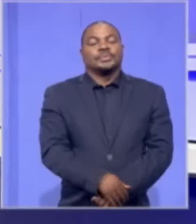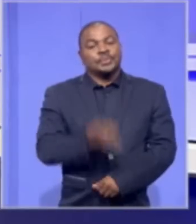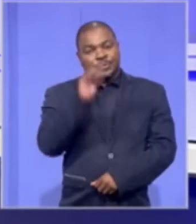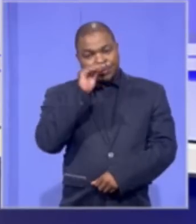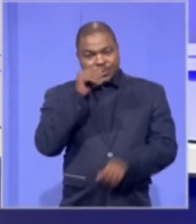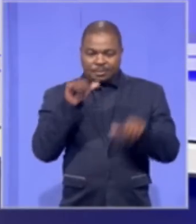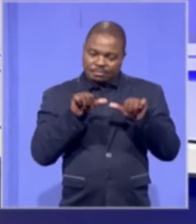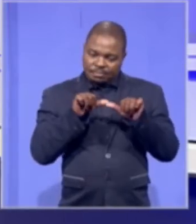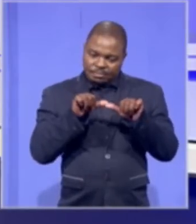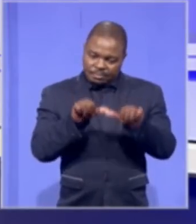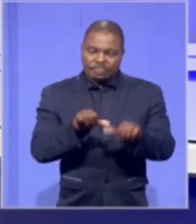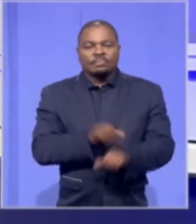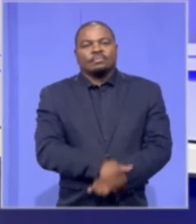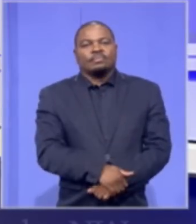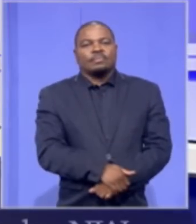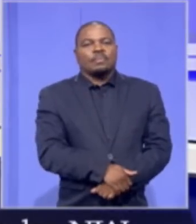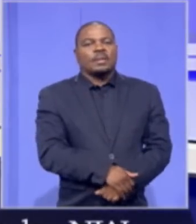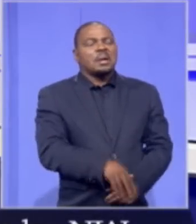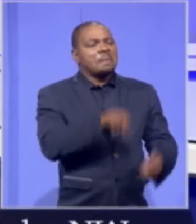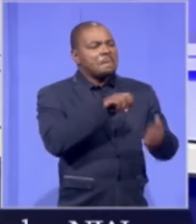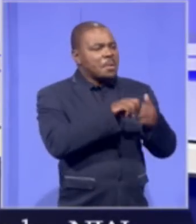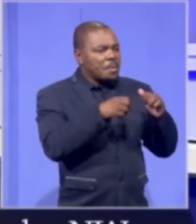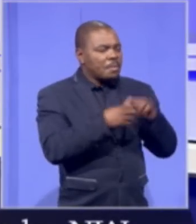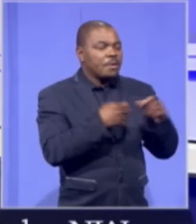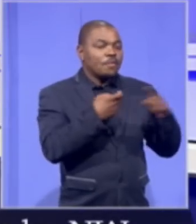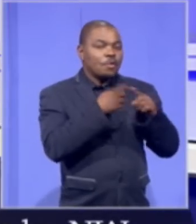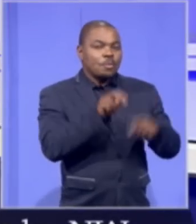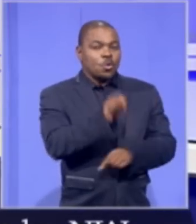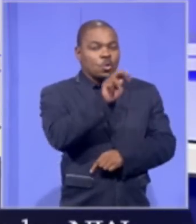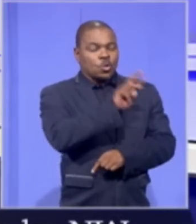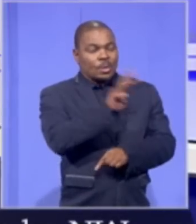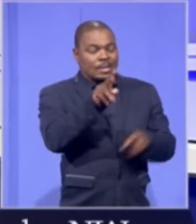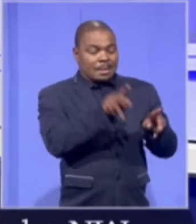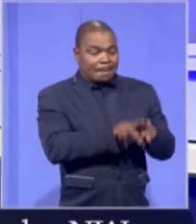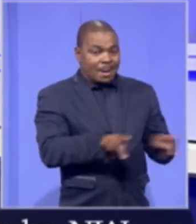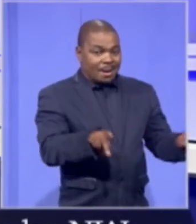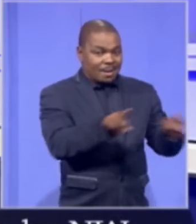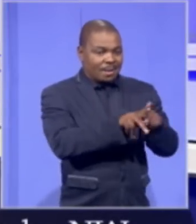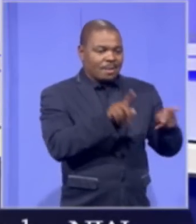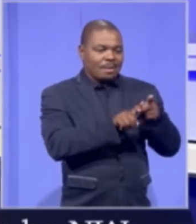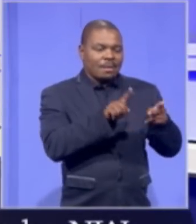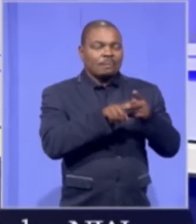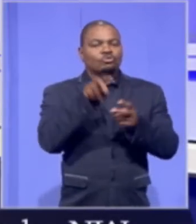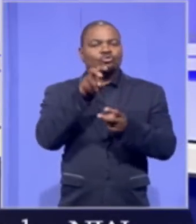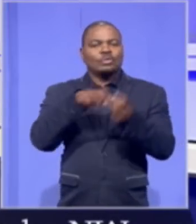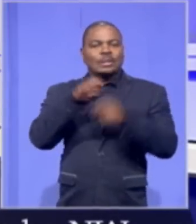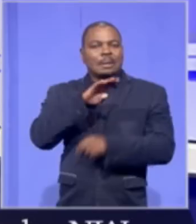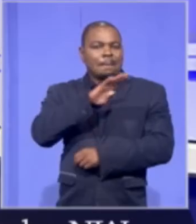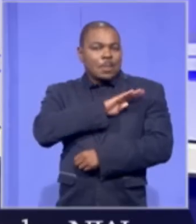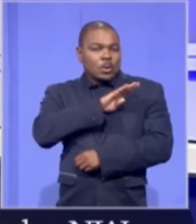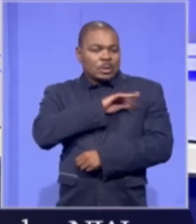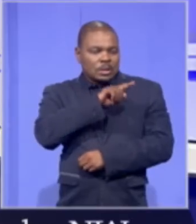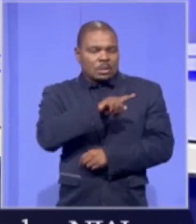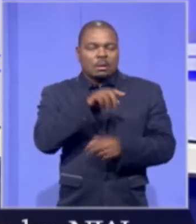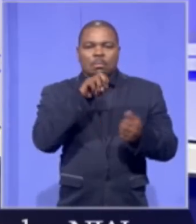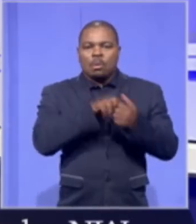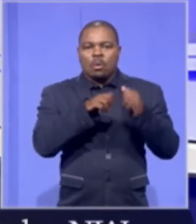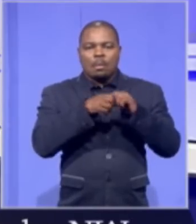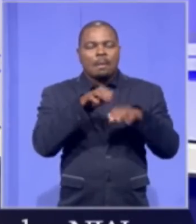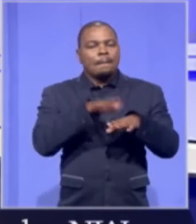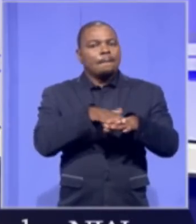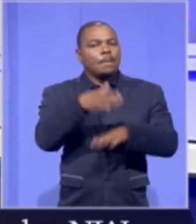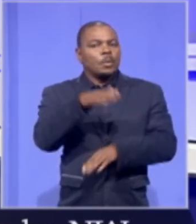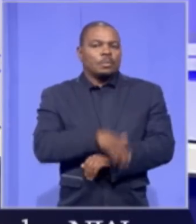Ditaba di tšwela pele. Mathata a diphaka tša ka Northwest le poto ya Boeti a gakalela go ya